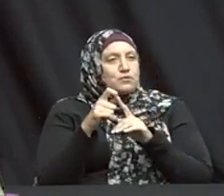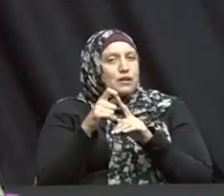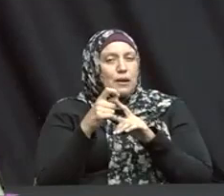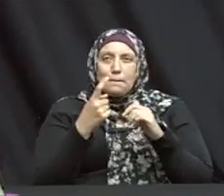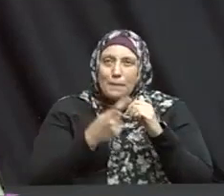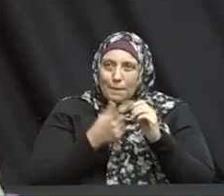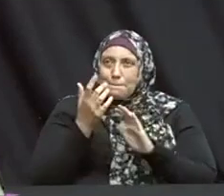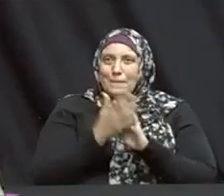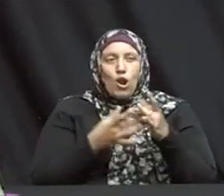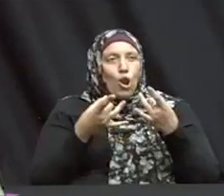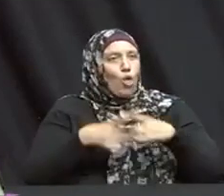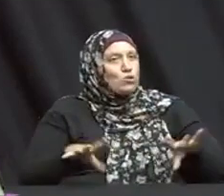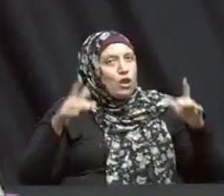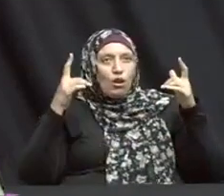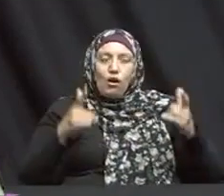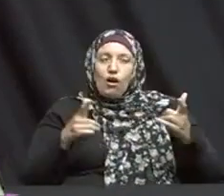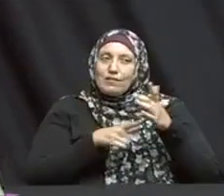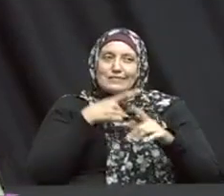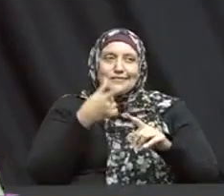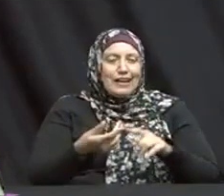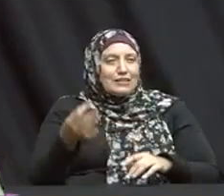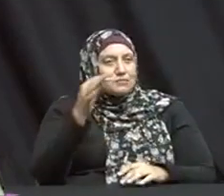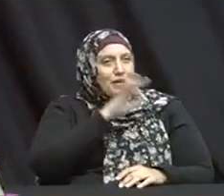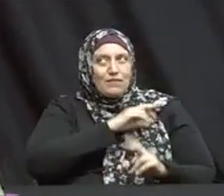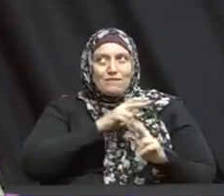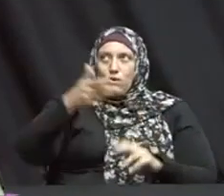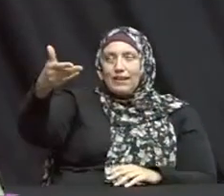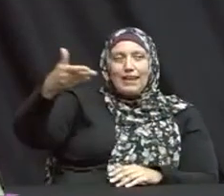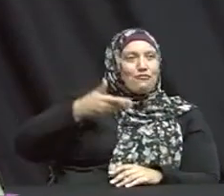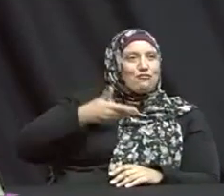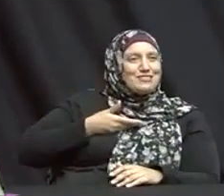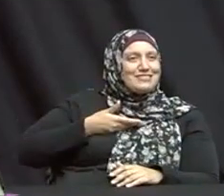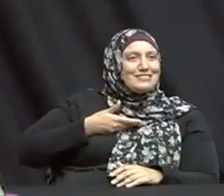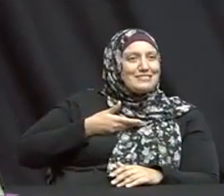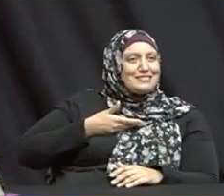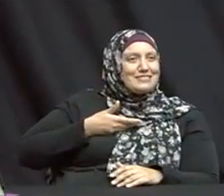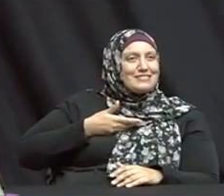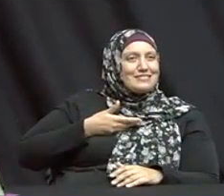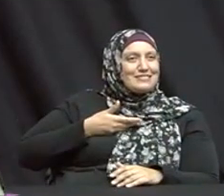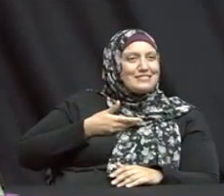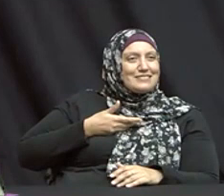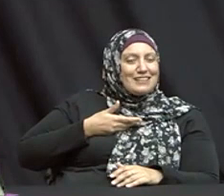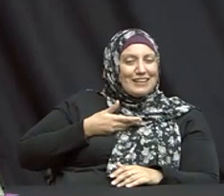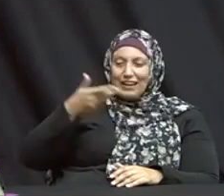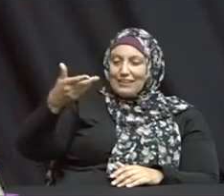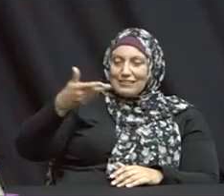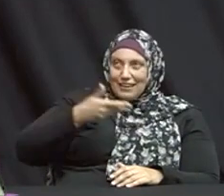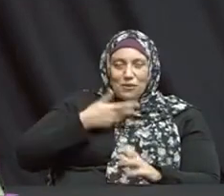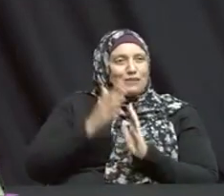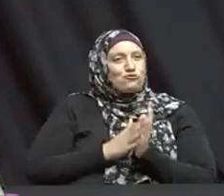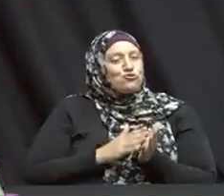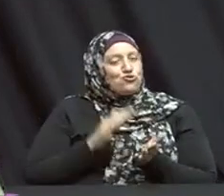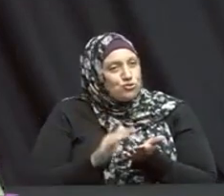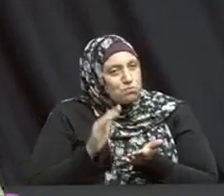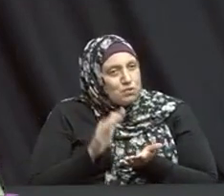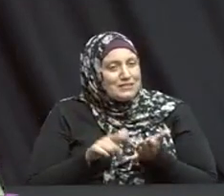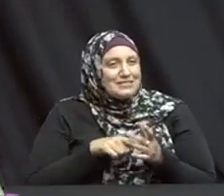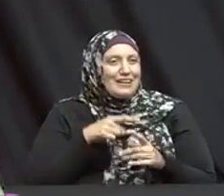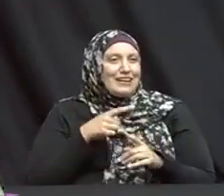with inheriting an asset following a will and as a result of someone's death. I just wonder if there's a way